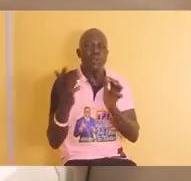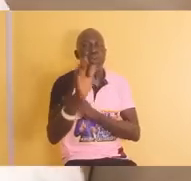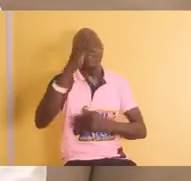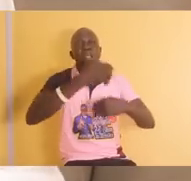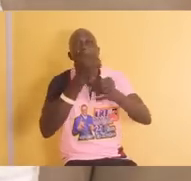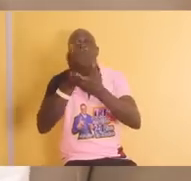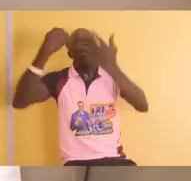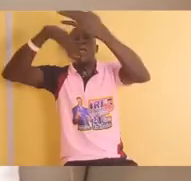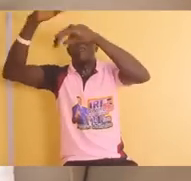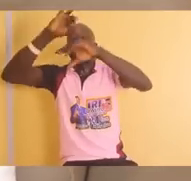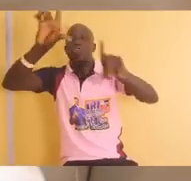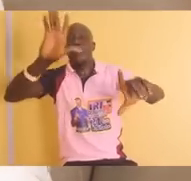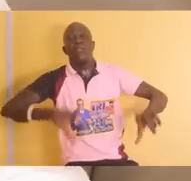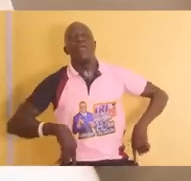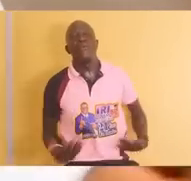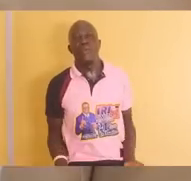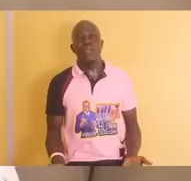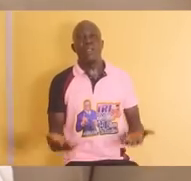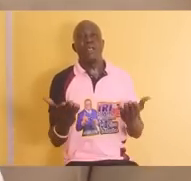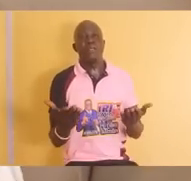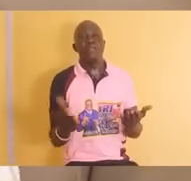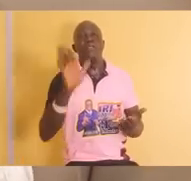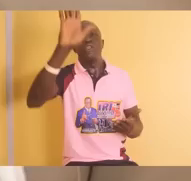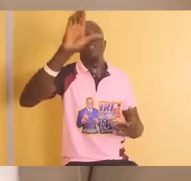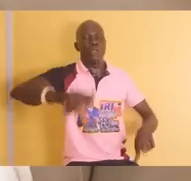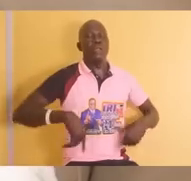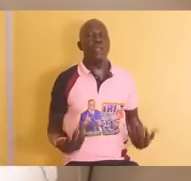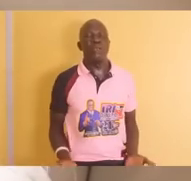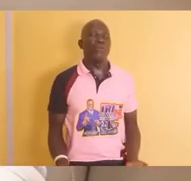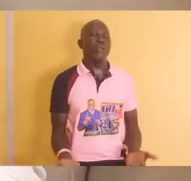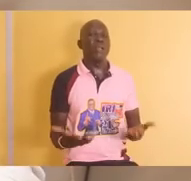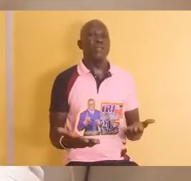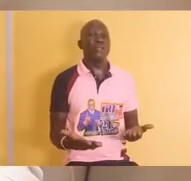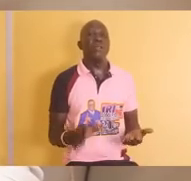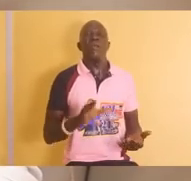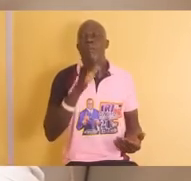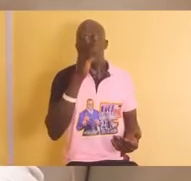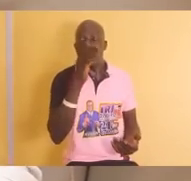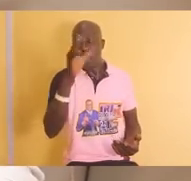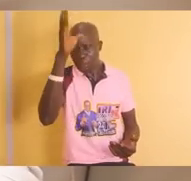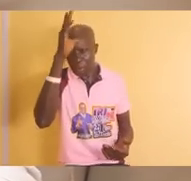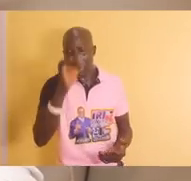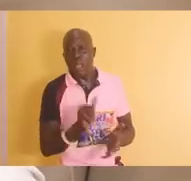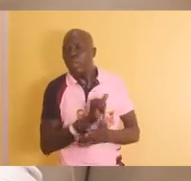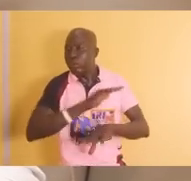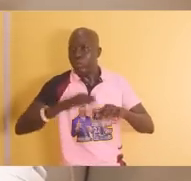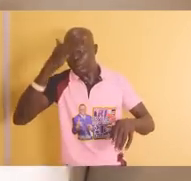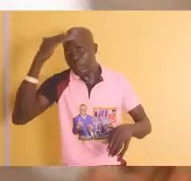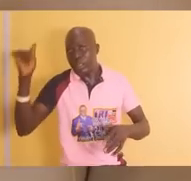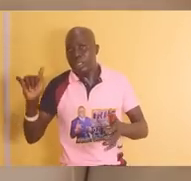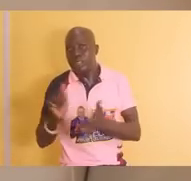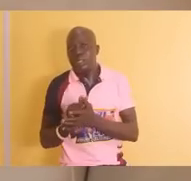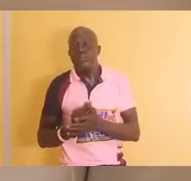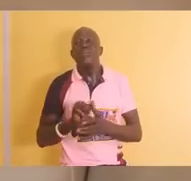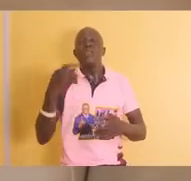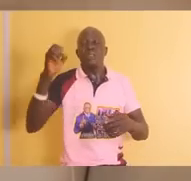ya te o aye re ma dide amen aye a dide amen mame mame ati daddy e ma gbagbe don't